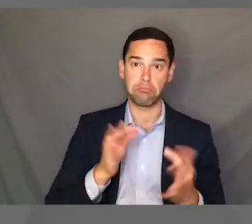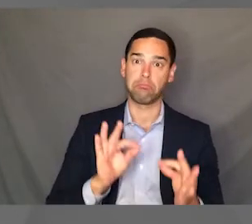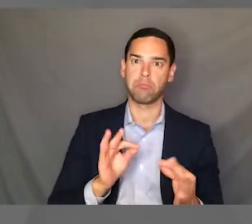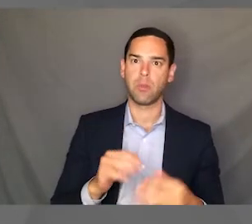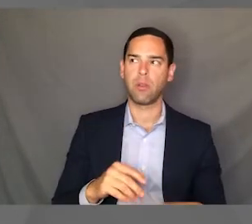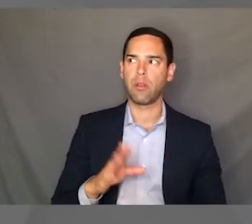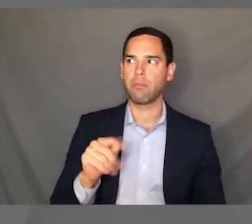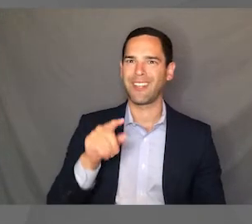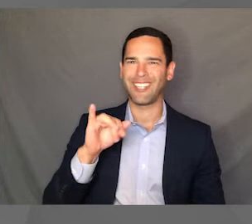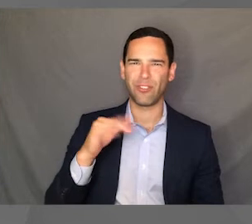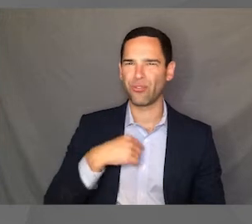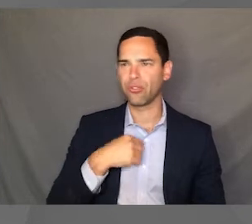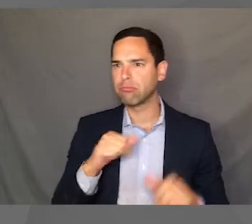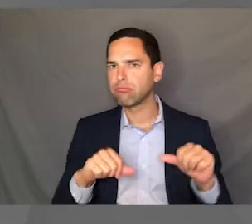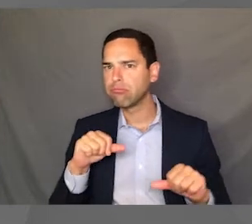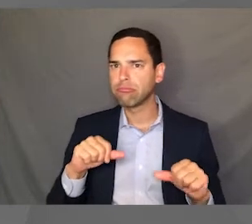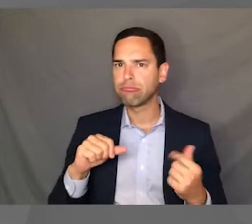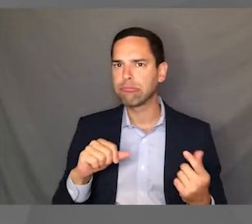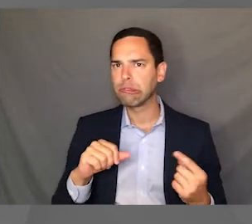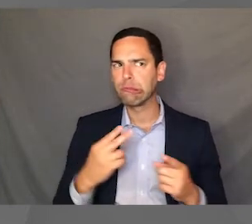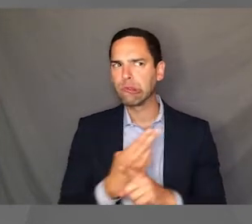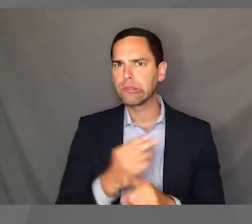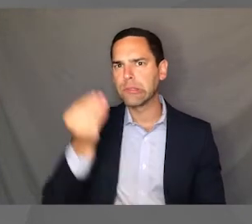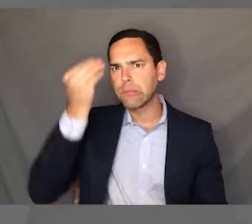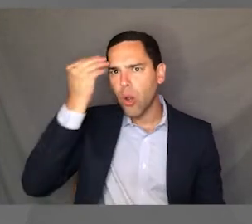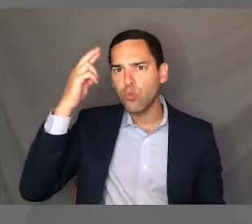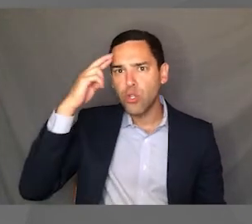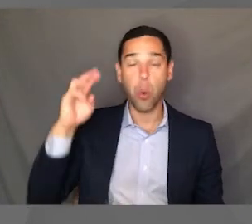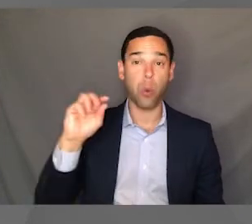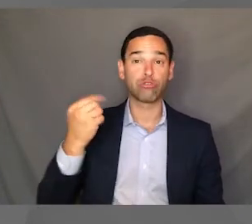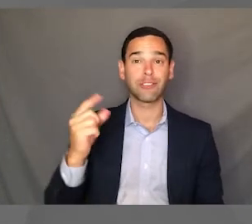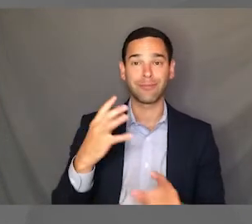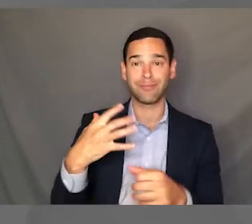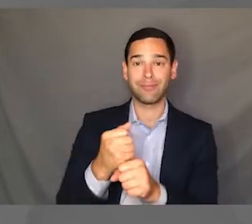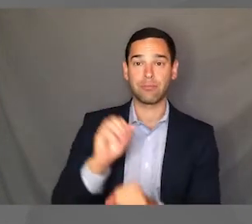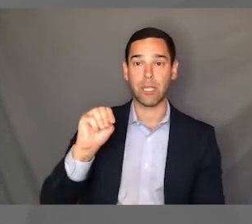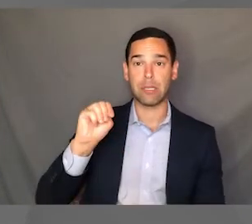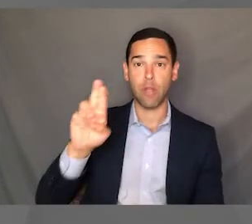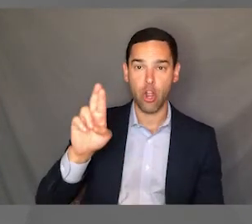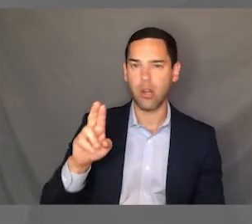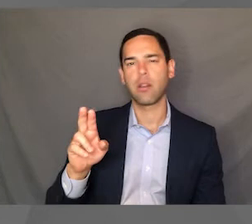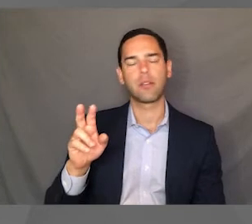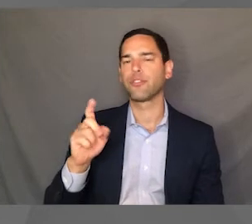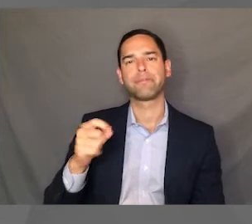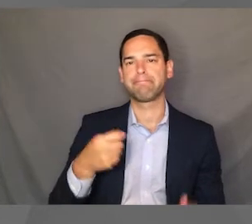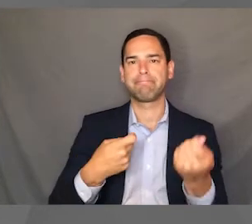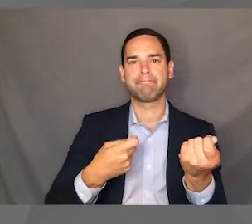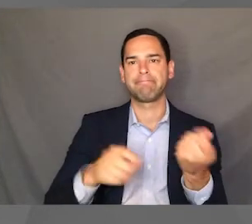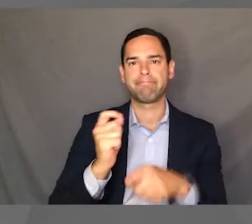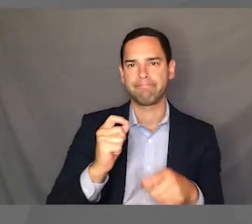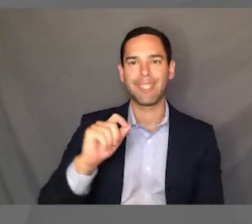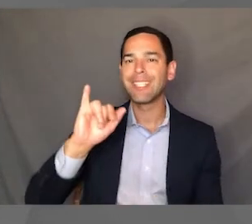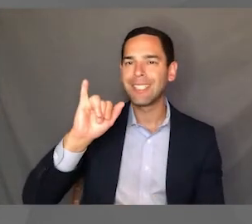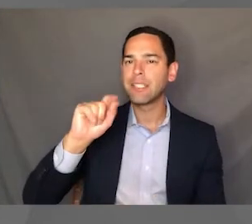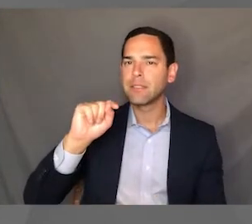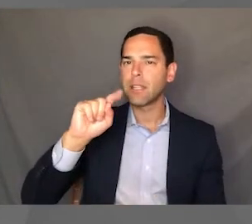or even MR, the acronym, you really want to phase that out and use the term intellectual disability, or ID. That's really